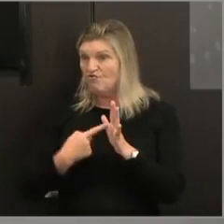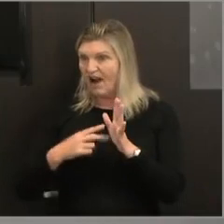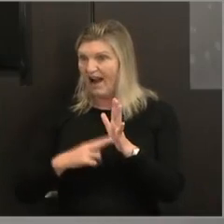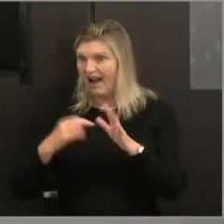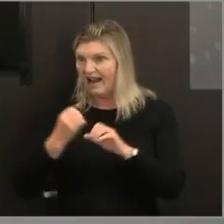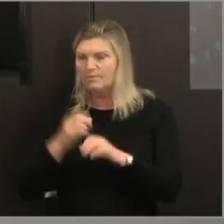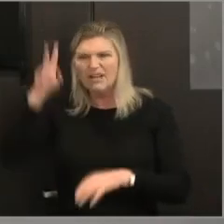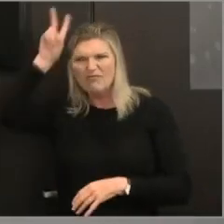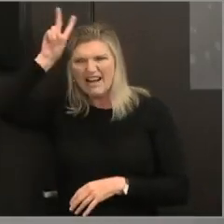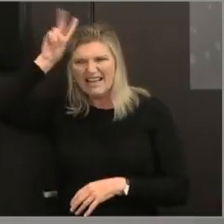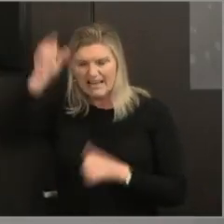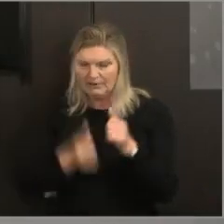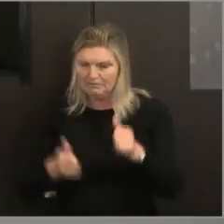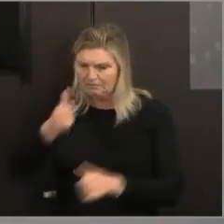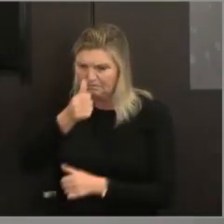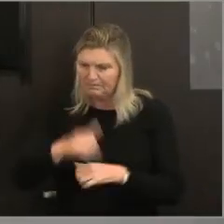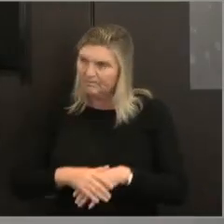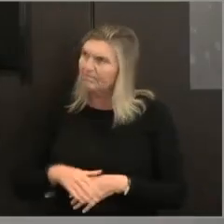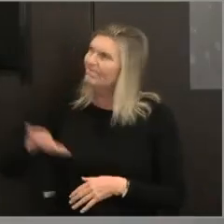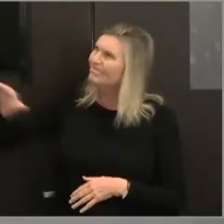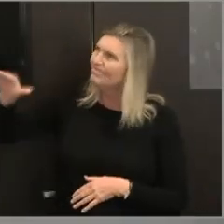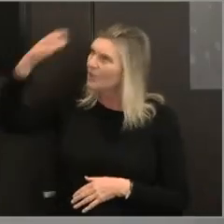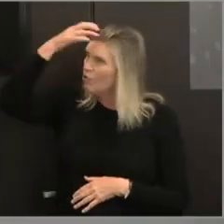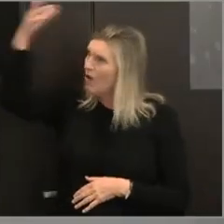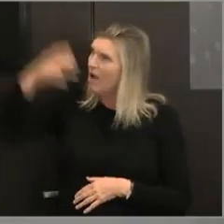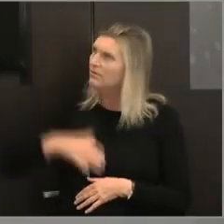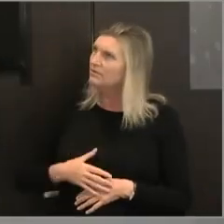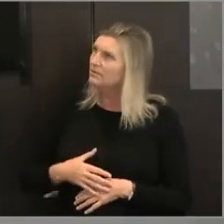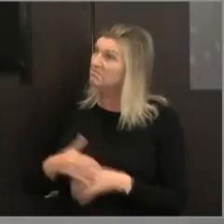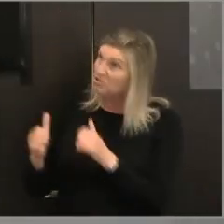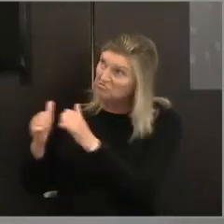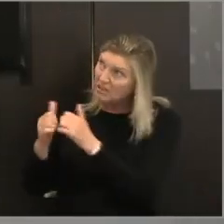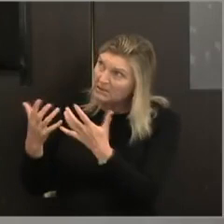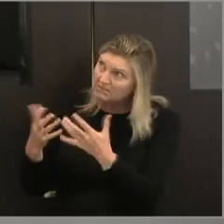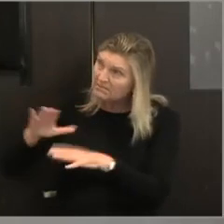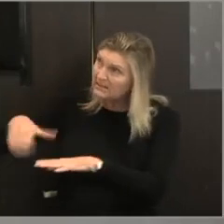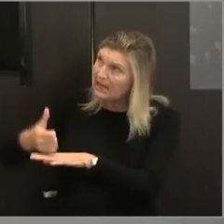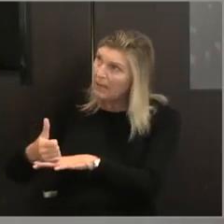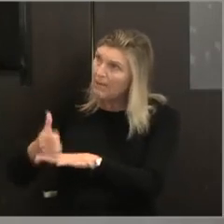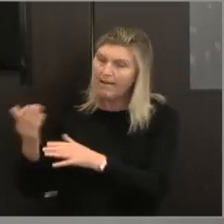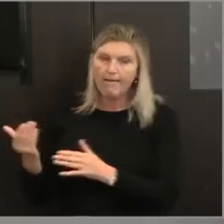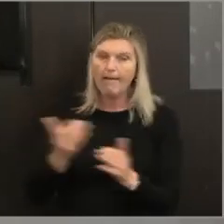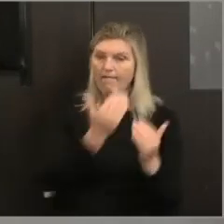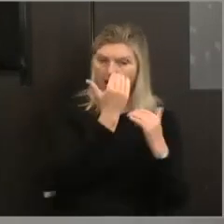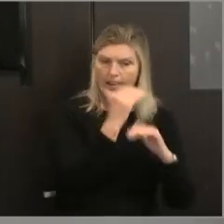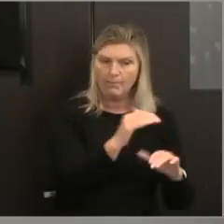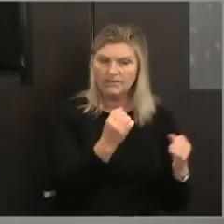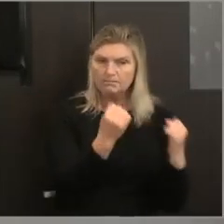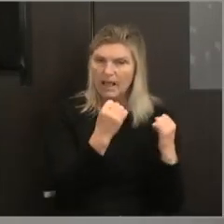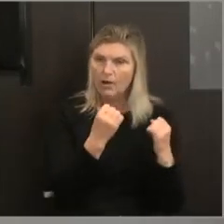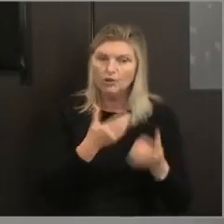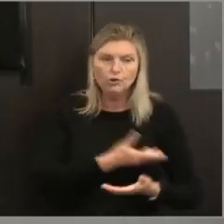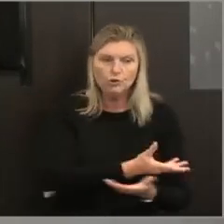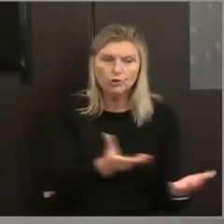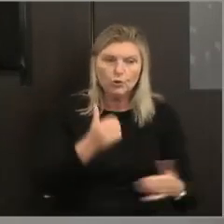Te Tiriti and granted it a limited power, kāwanatanga, to ensure its people did